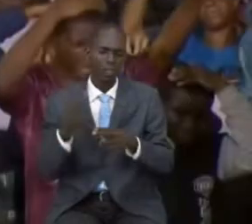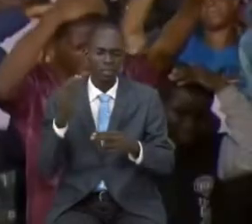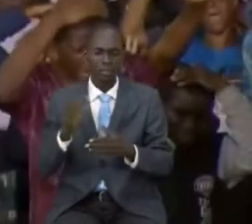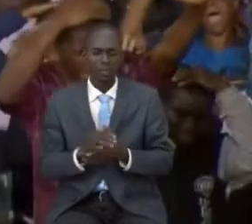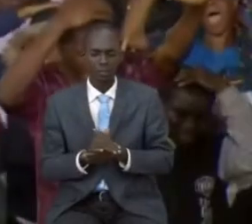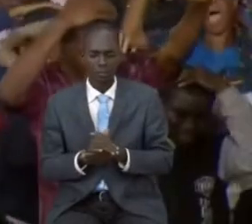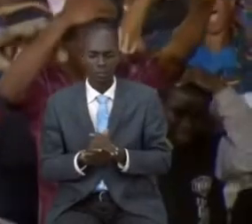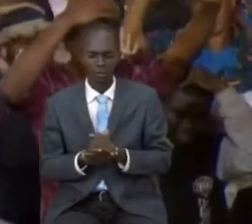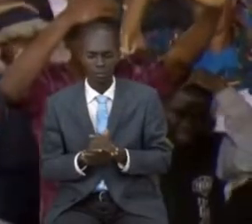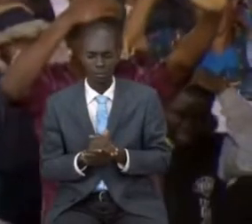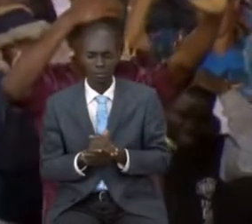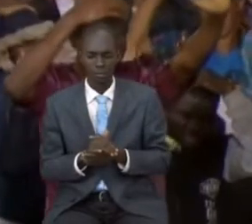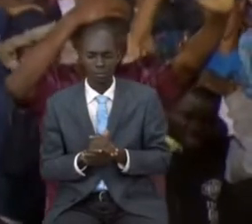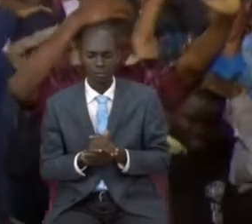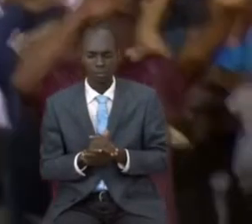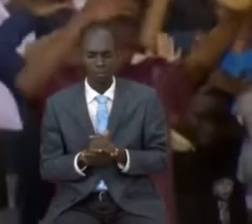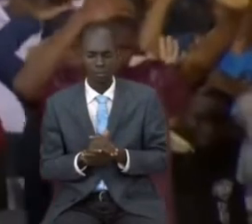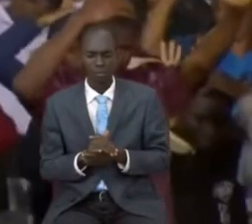name.